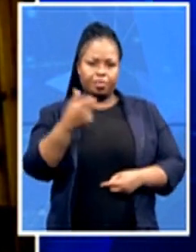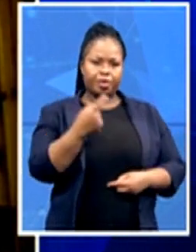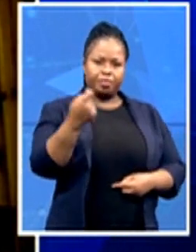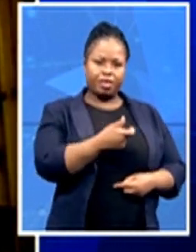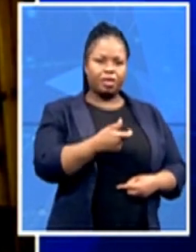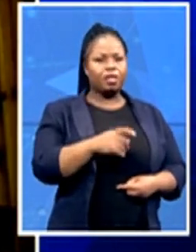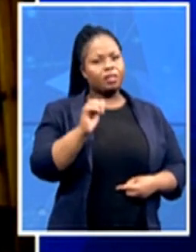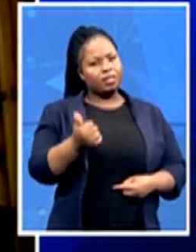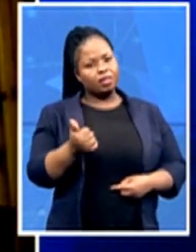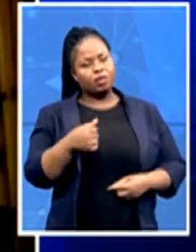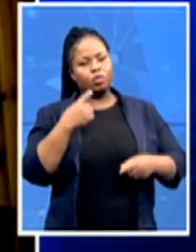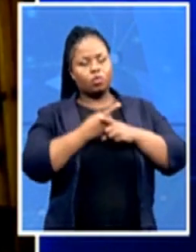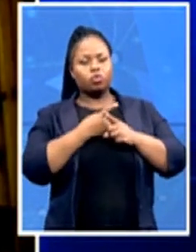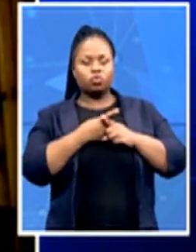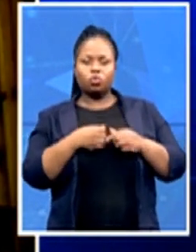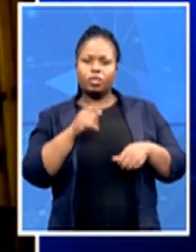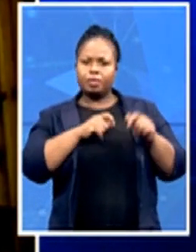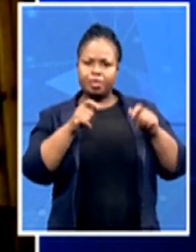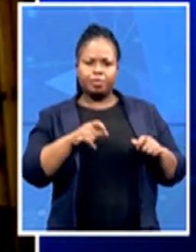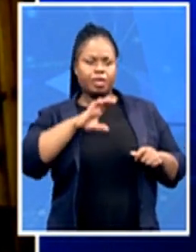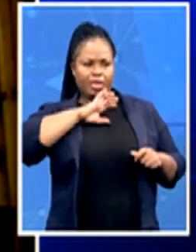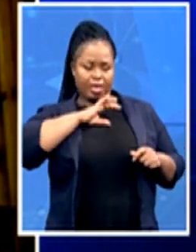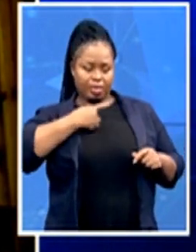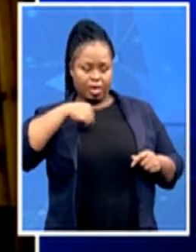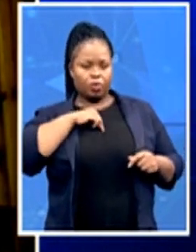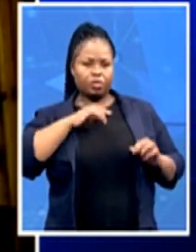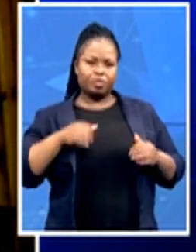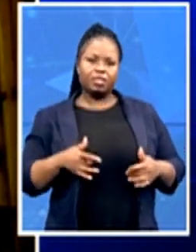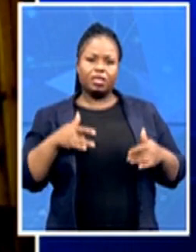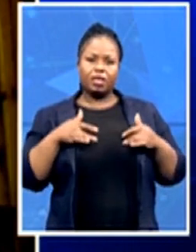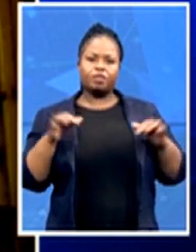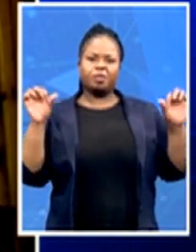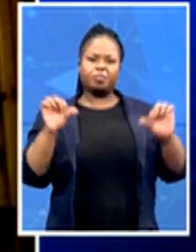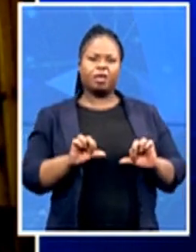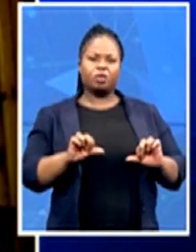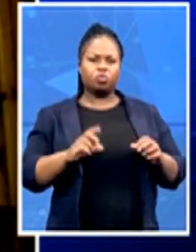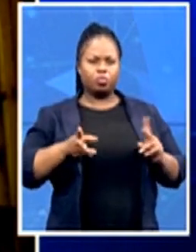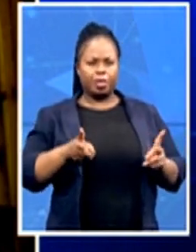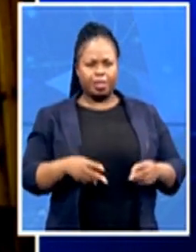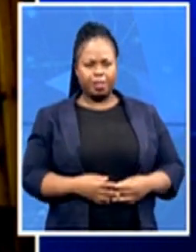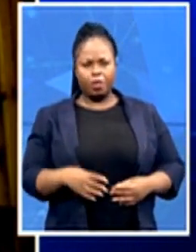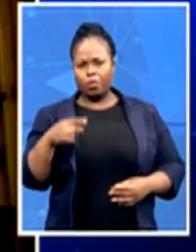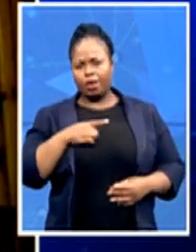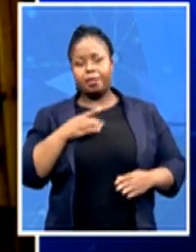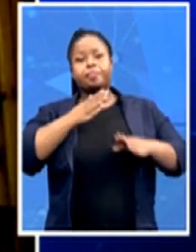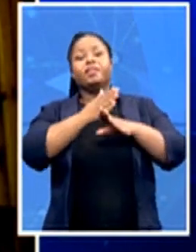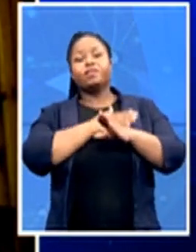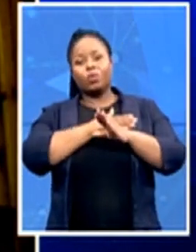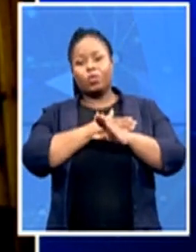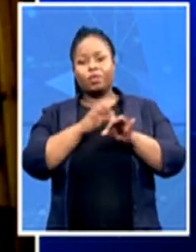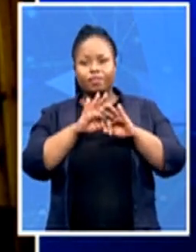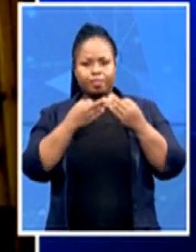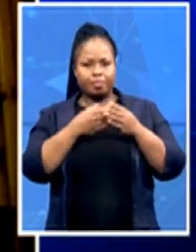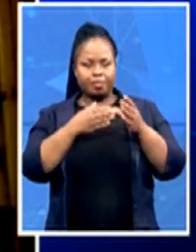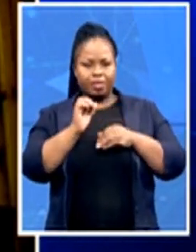lived prior to the massacre, prior the killing of their loved ones. So I think the position over the 9 years has been about justice,